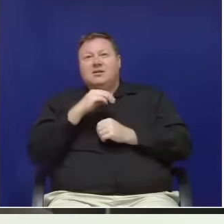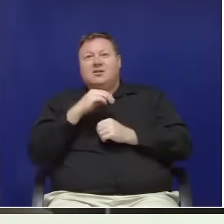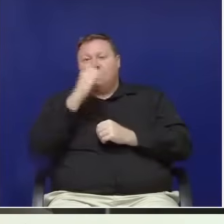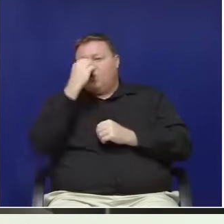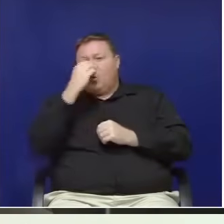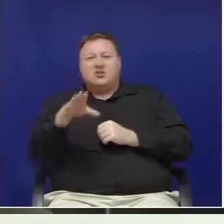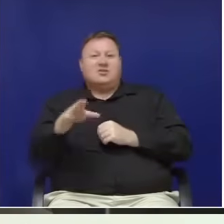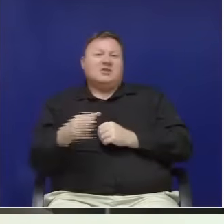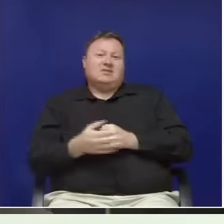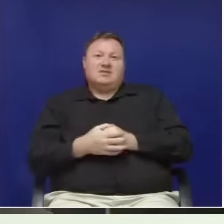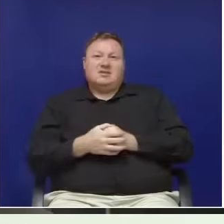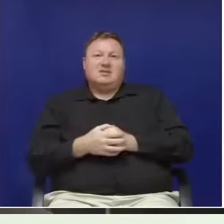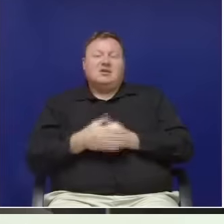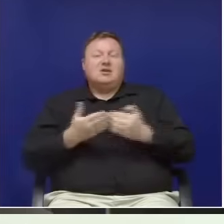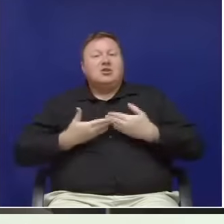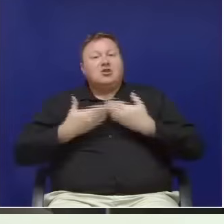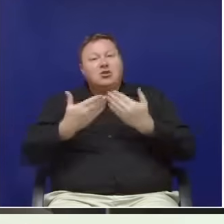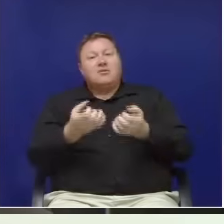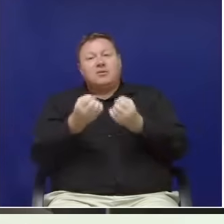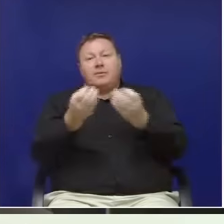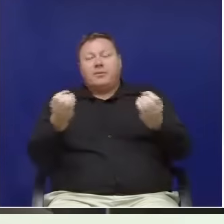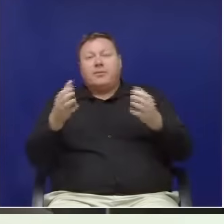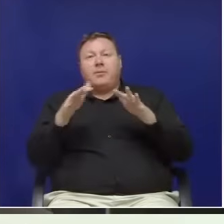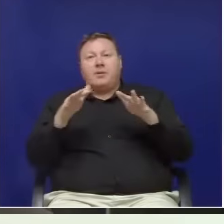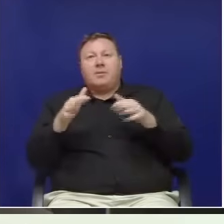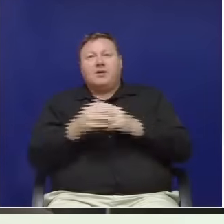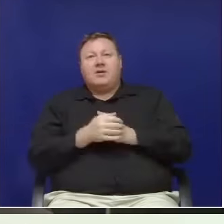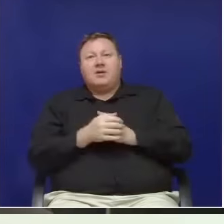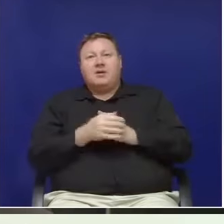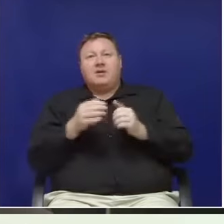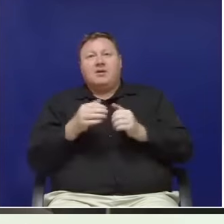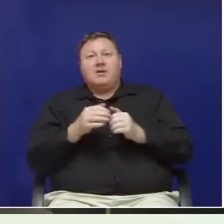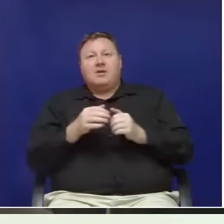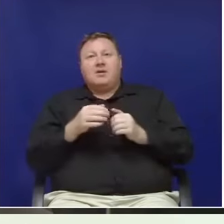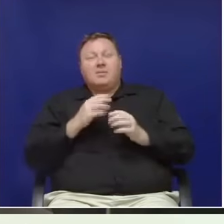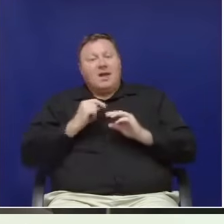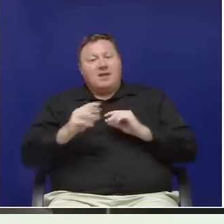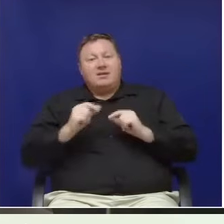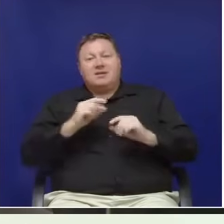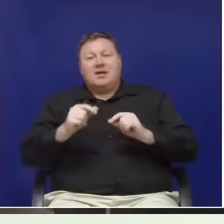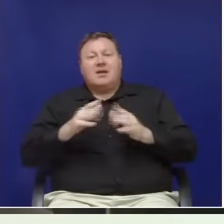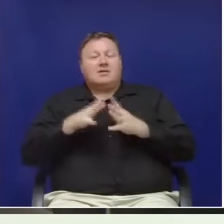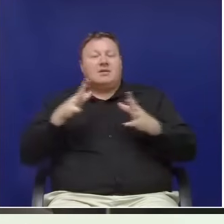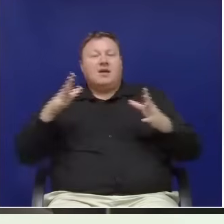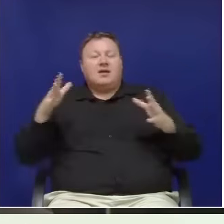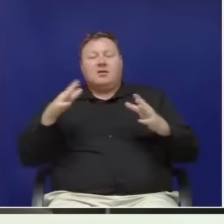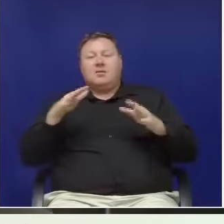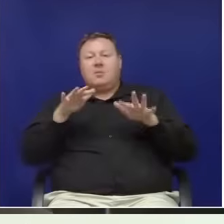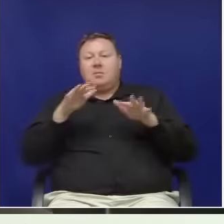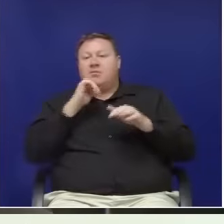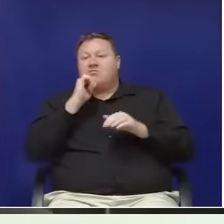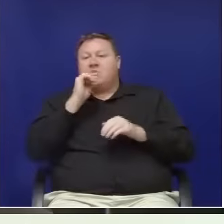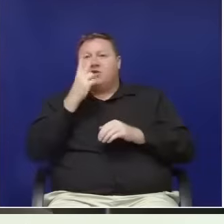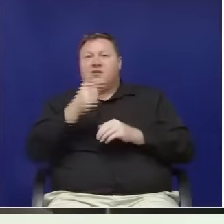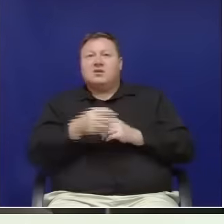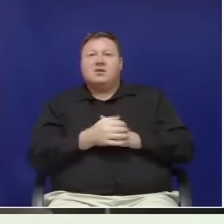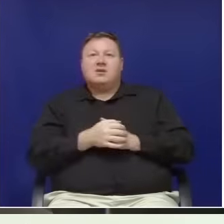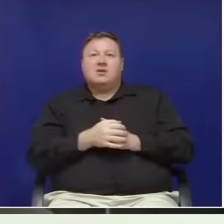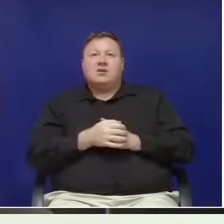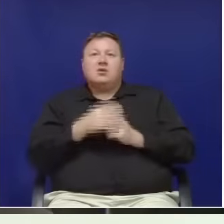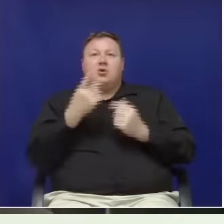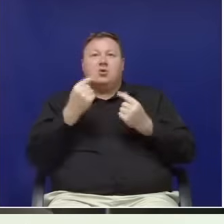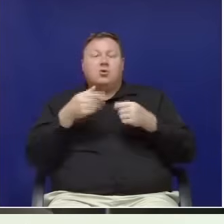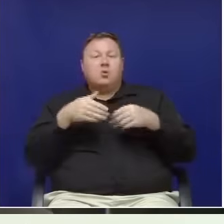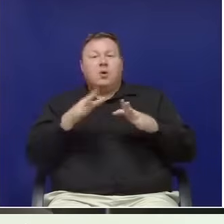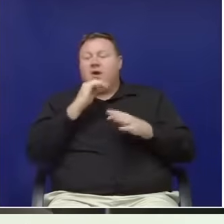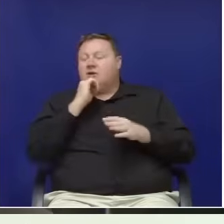are bringing services to people at a scale and at a pace that has never been seen before. We are doing it in a way that does not cost